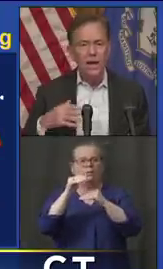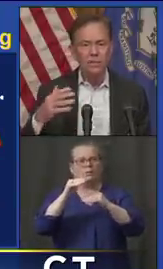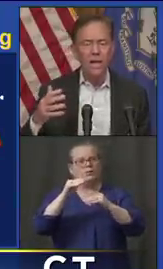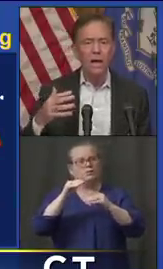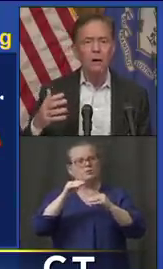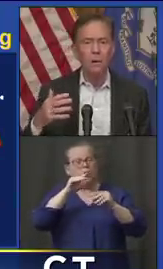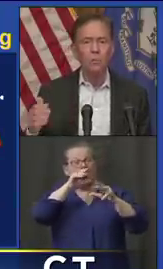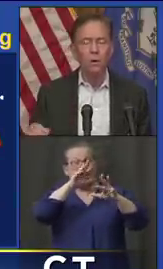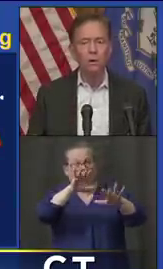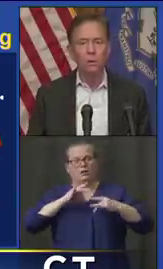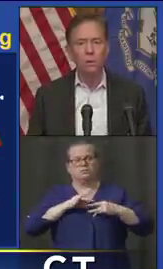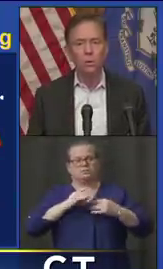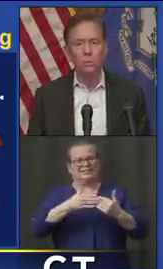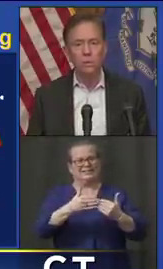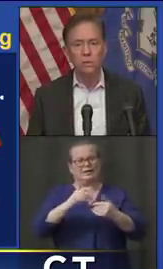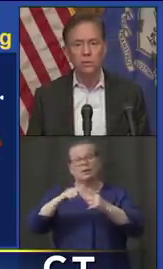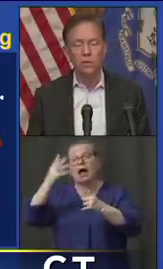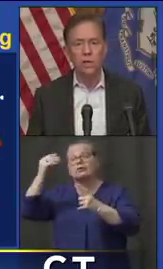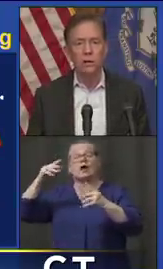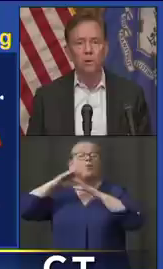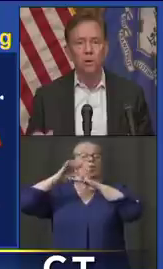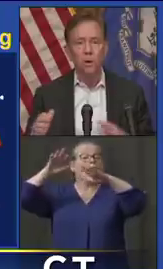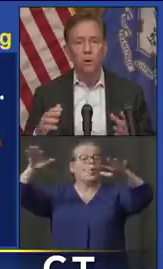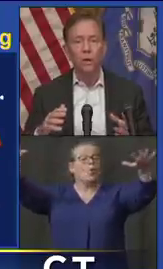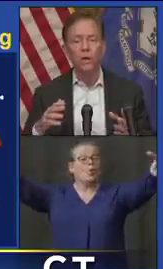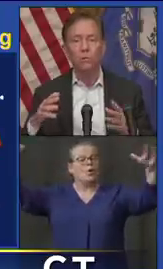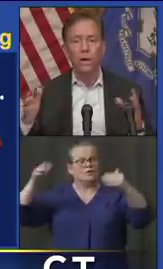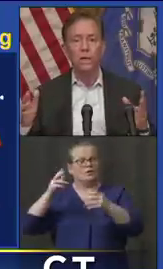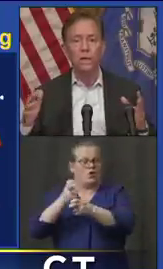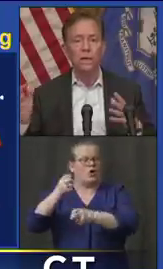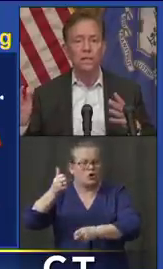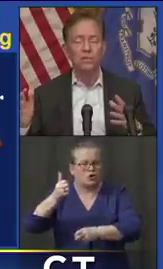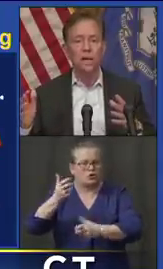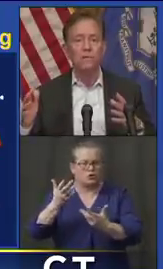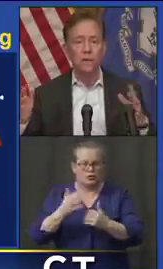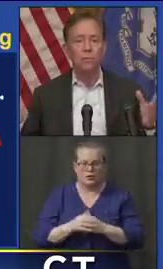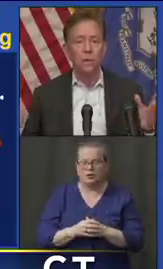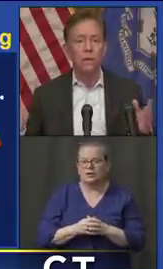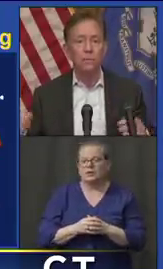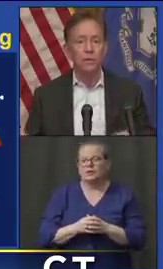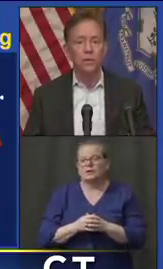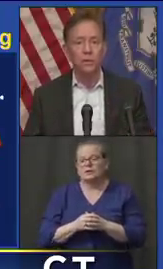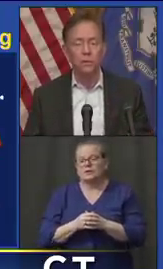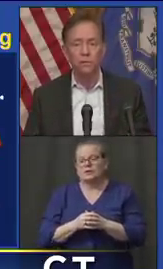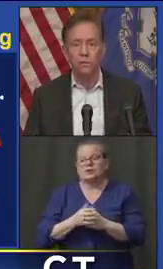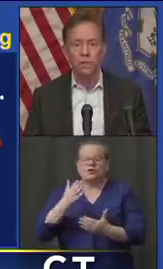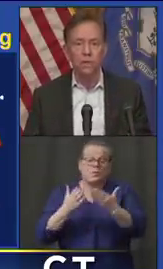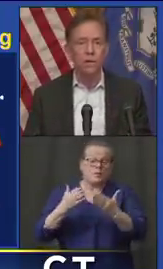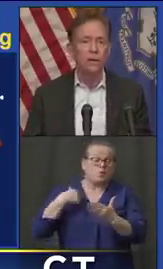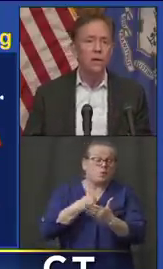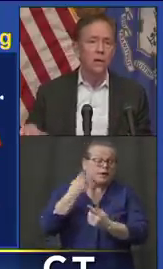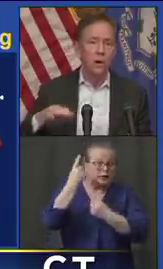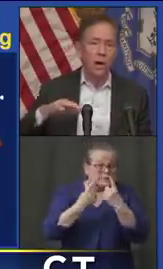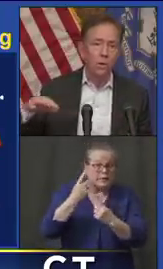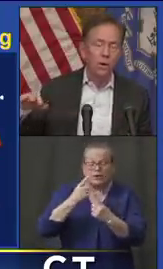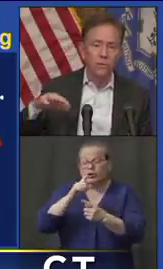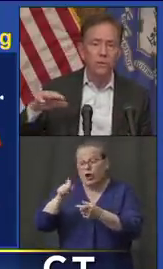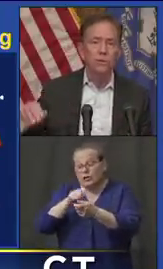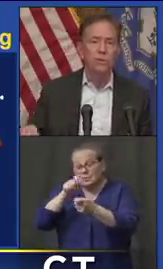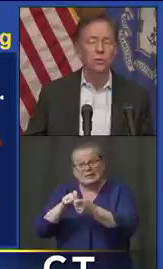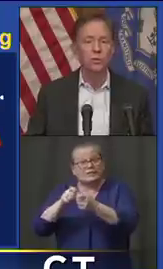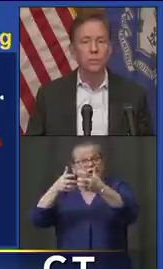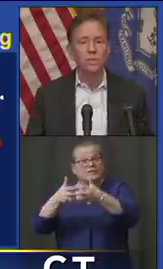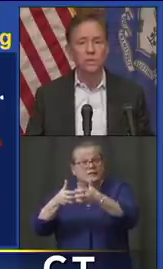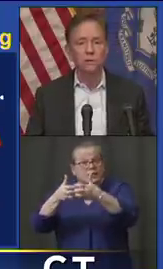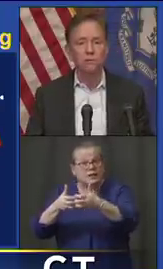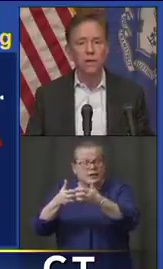And that's how, by working with local businesses and labor, we can regulate the safety within a particular facility. How often